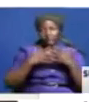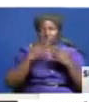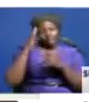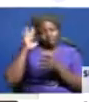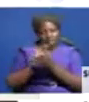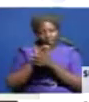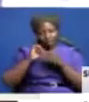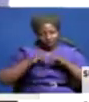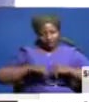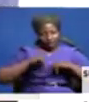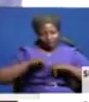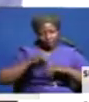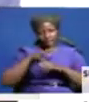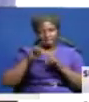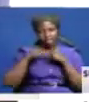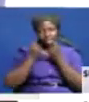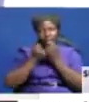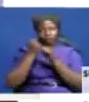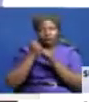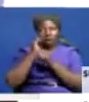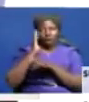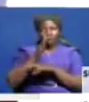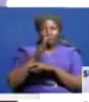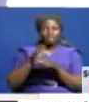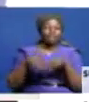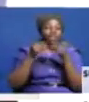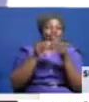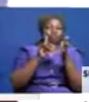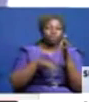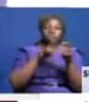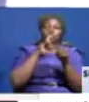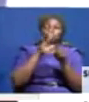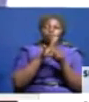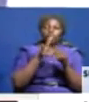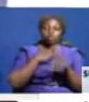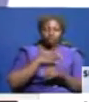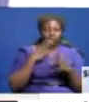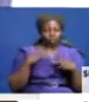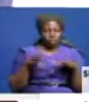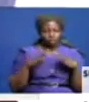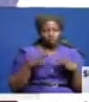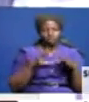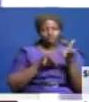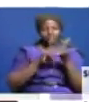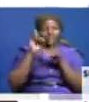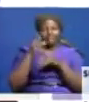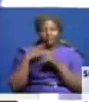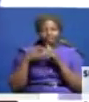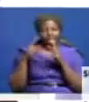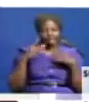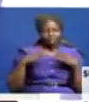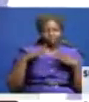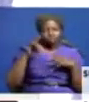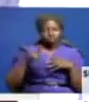be able to deliver on our promises to the people. So our people should not give up. The journey has just begun. Thank you so much, and congratulations. I was the only last